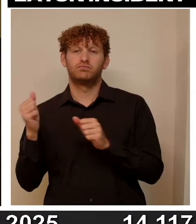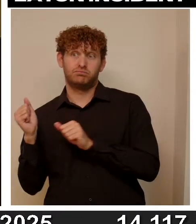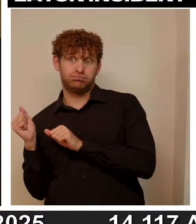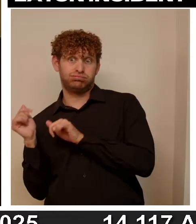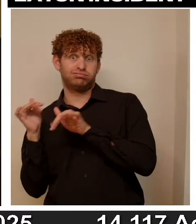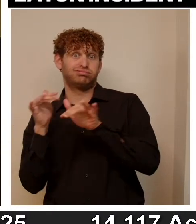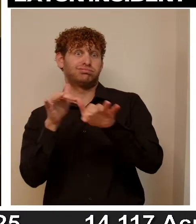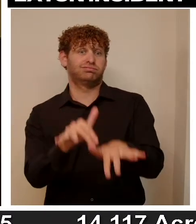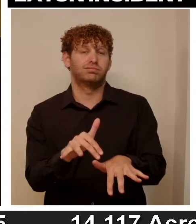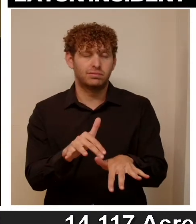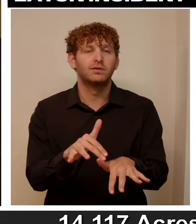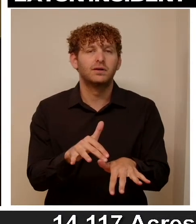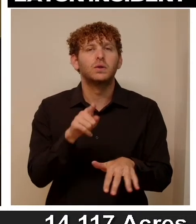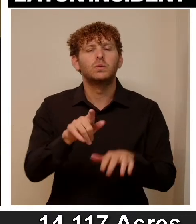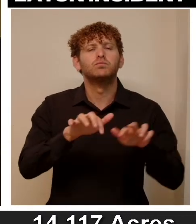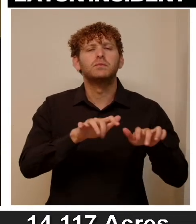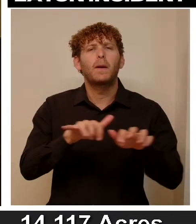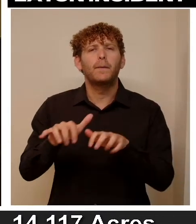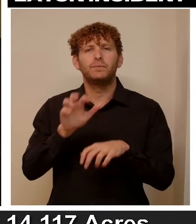visit